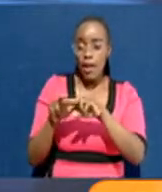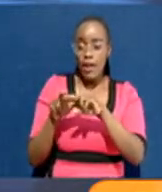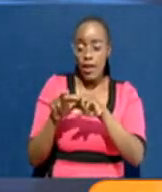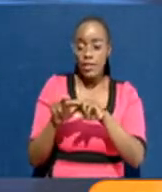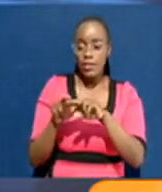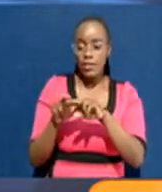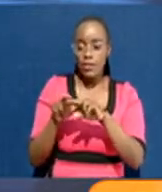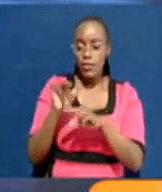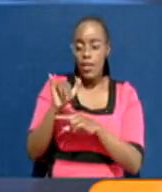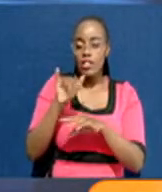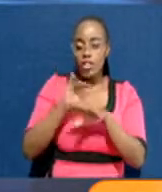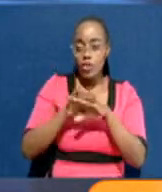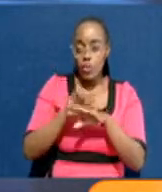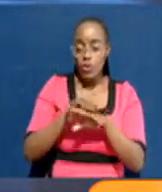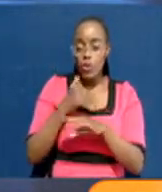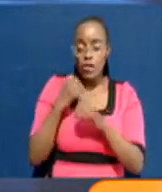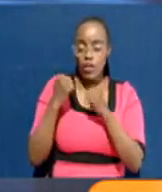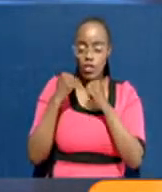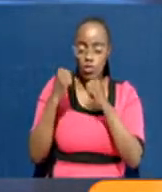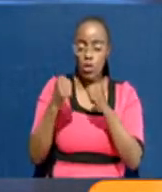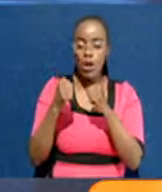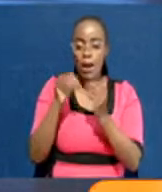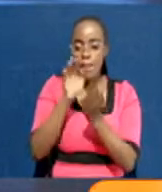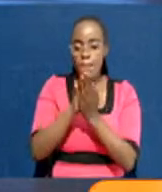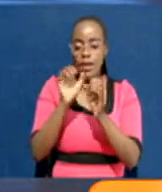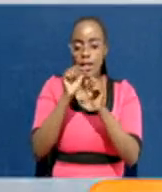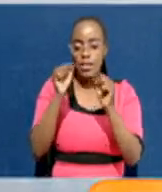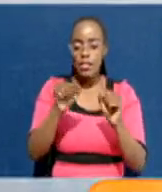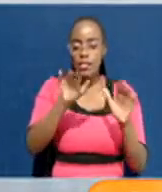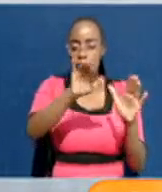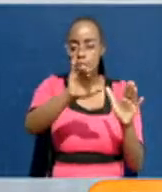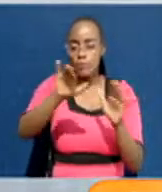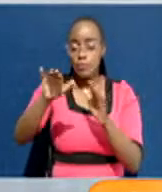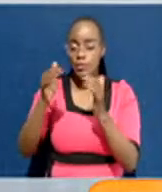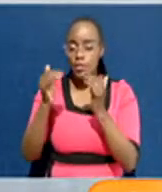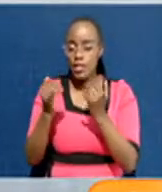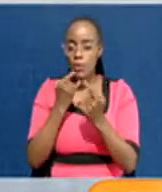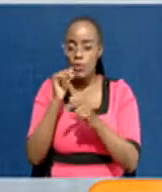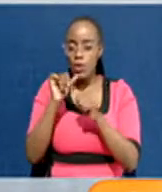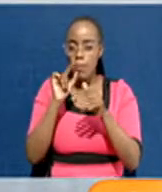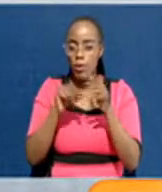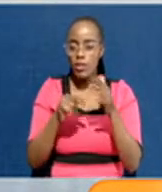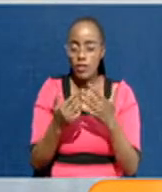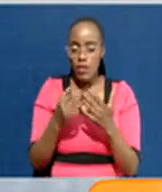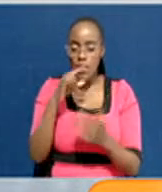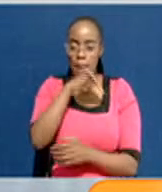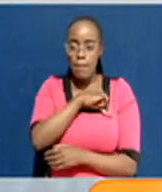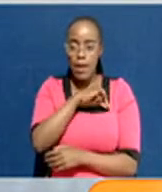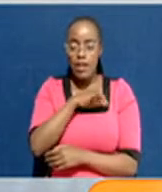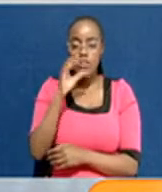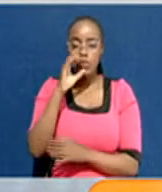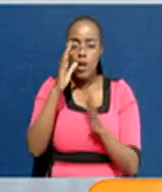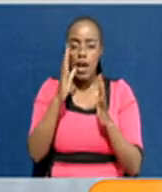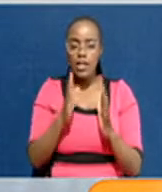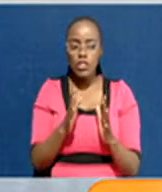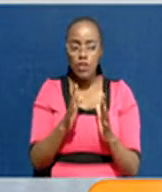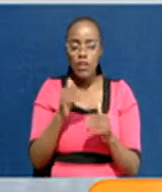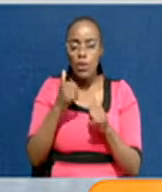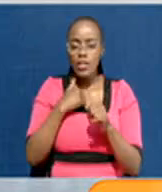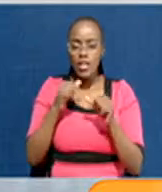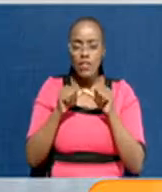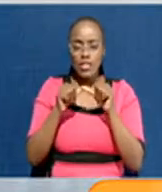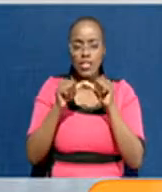children. So it's good to have a strong banking system. Okay. Yeah. Let's talk about the other side of benefits to customers, and that is